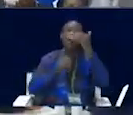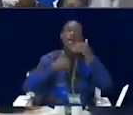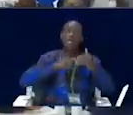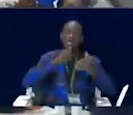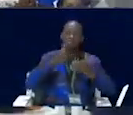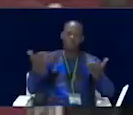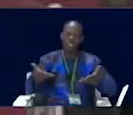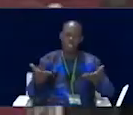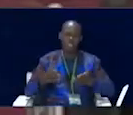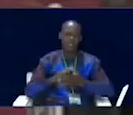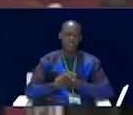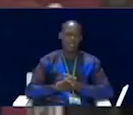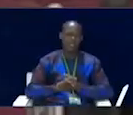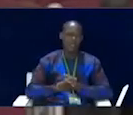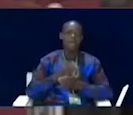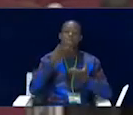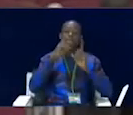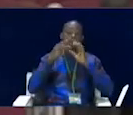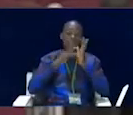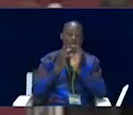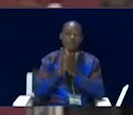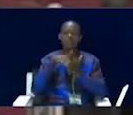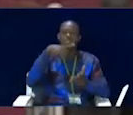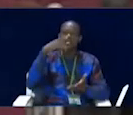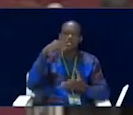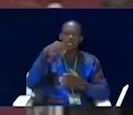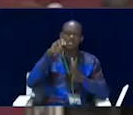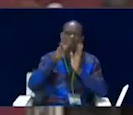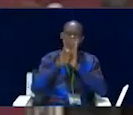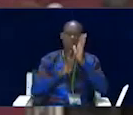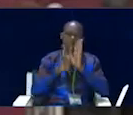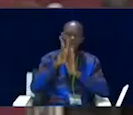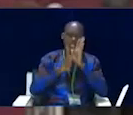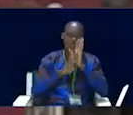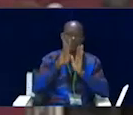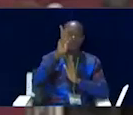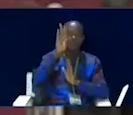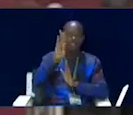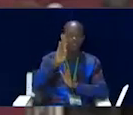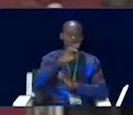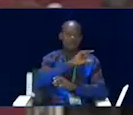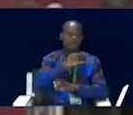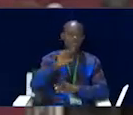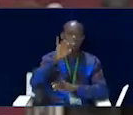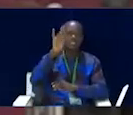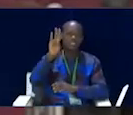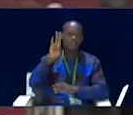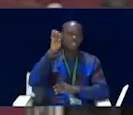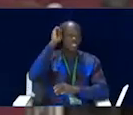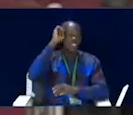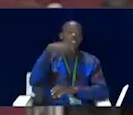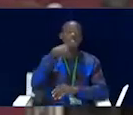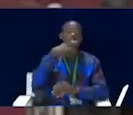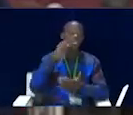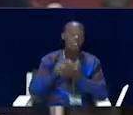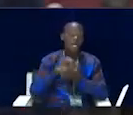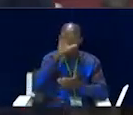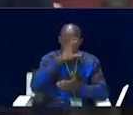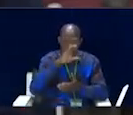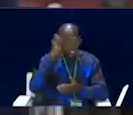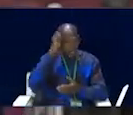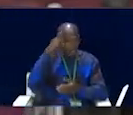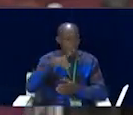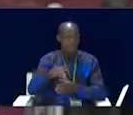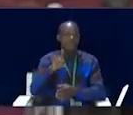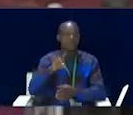Bible says in Matthew 7 verse 7, it said, ask and you shall receive. It says, knock and the door shall be